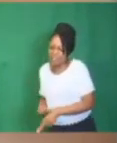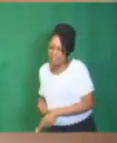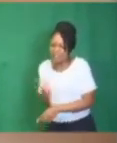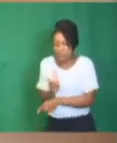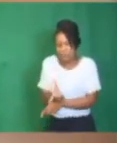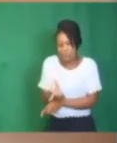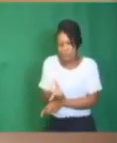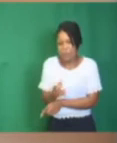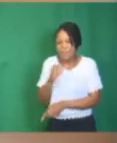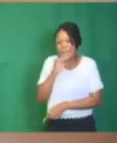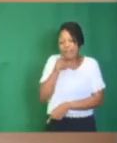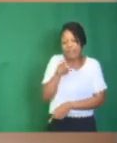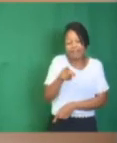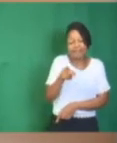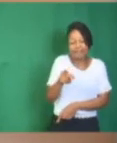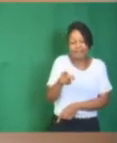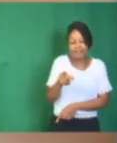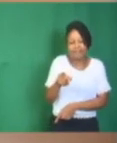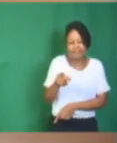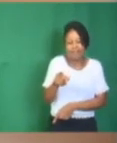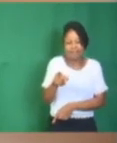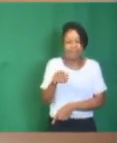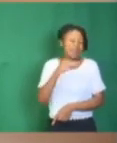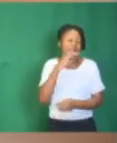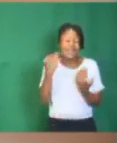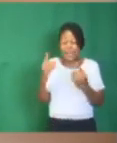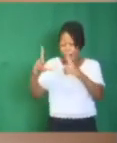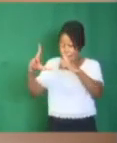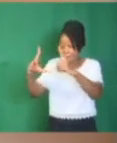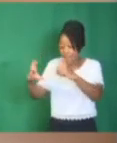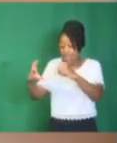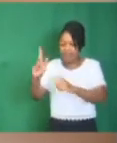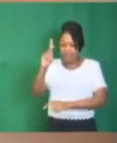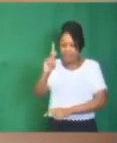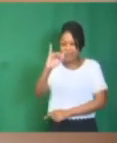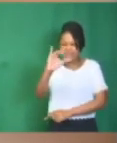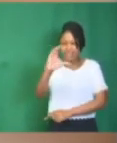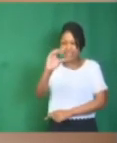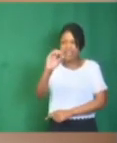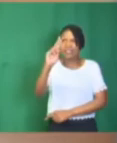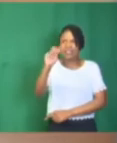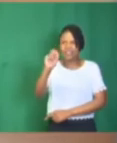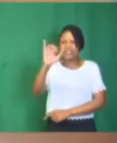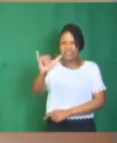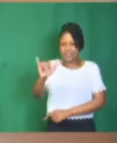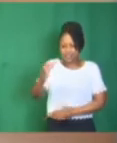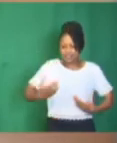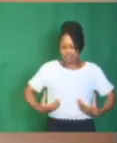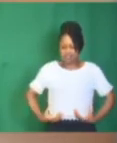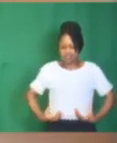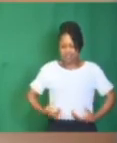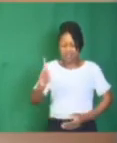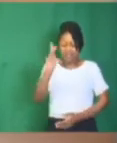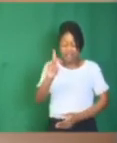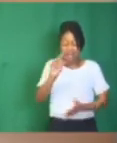show you the diagram of the kidneys, which are our excretory